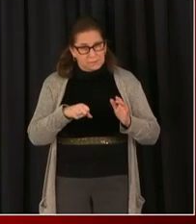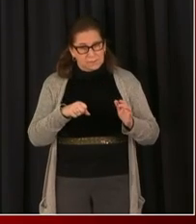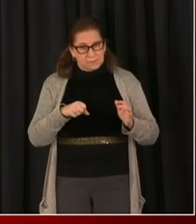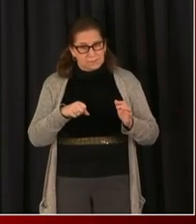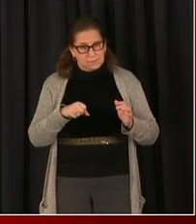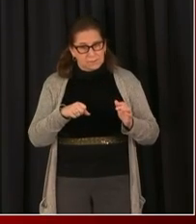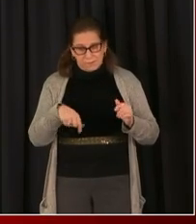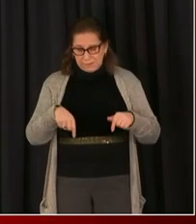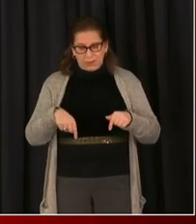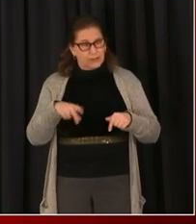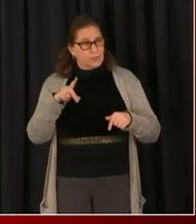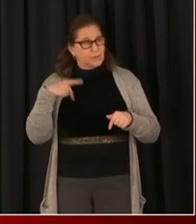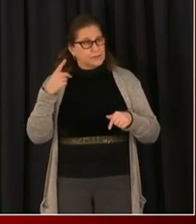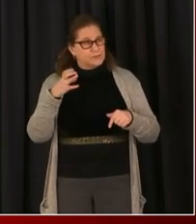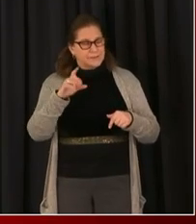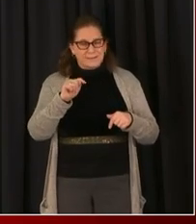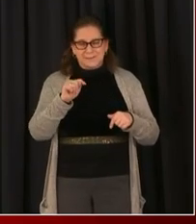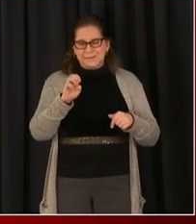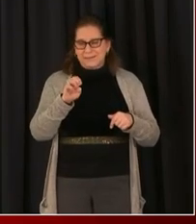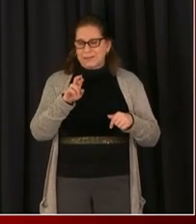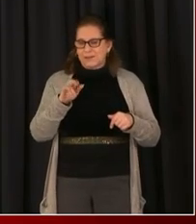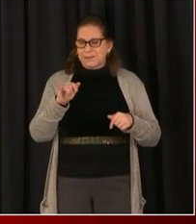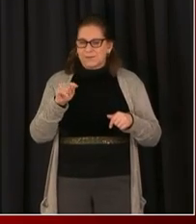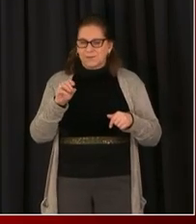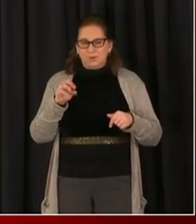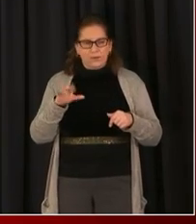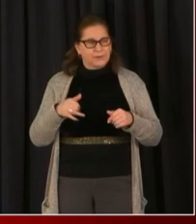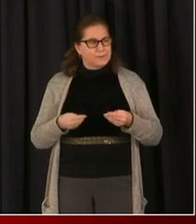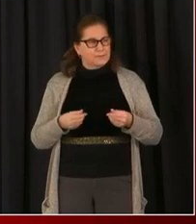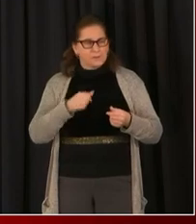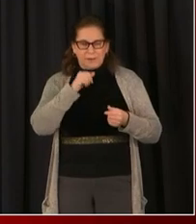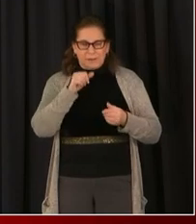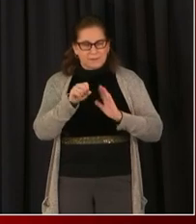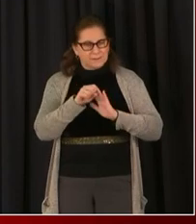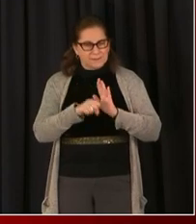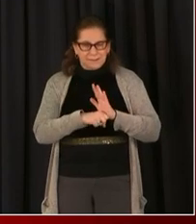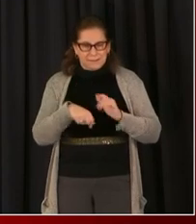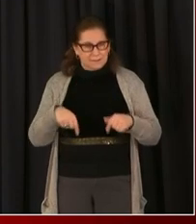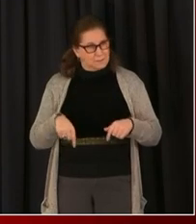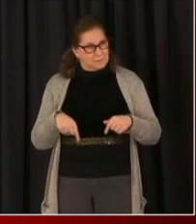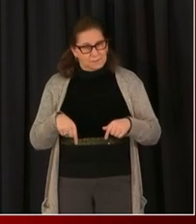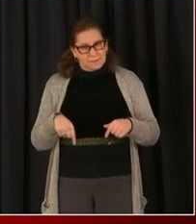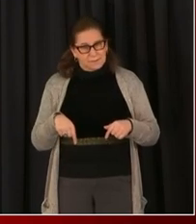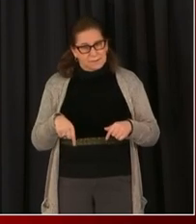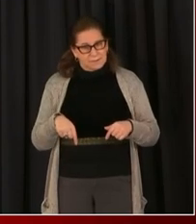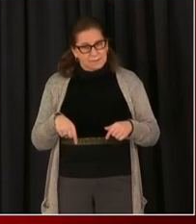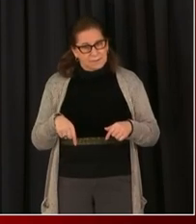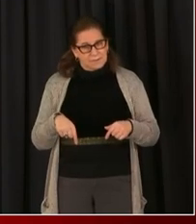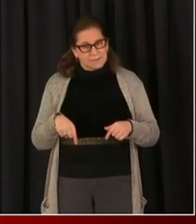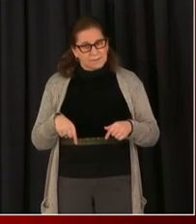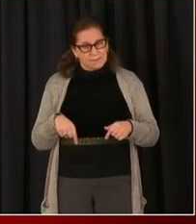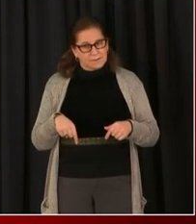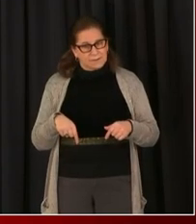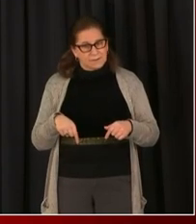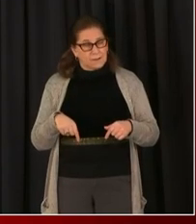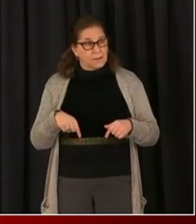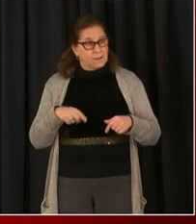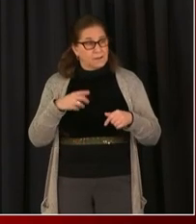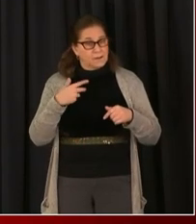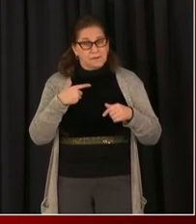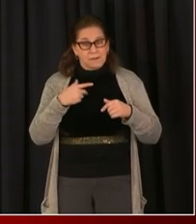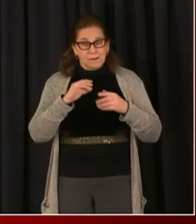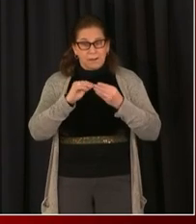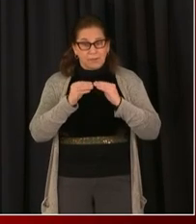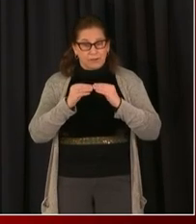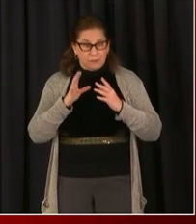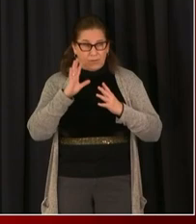with the convention center. There will be a surge early into 2021, and while the